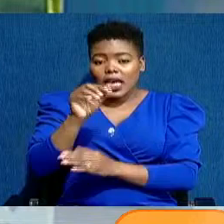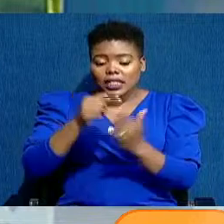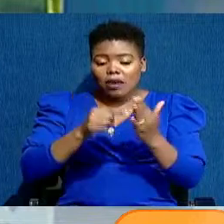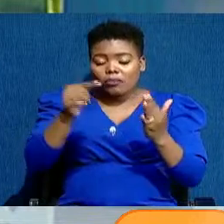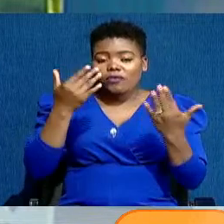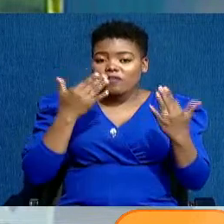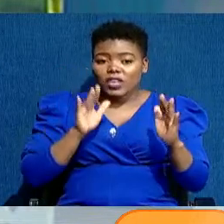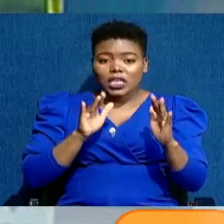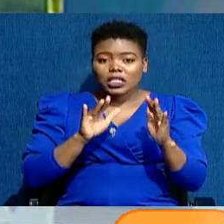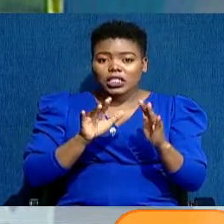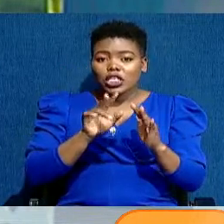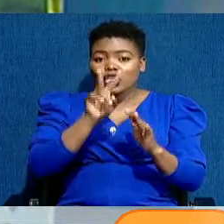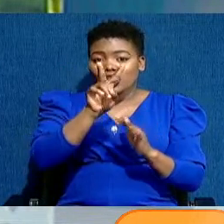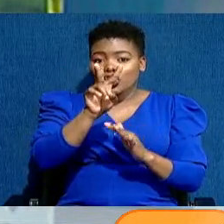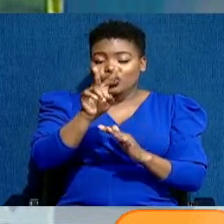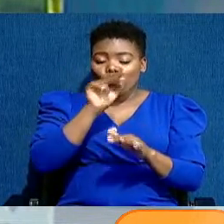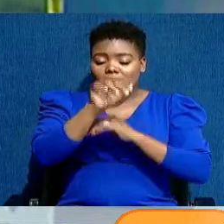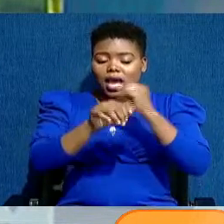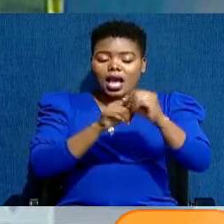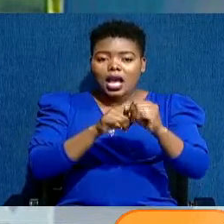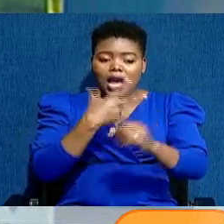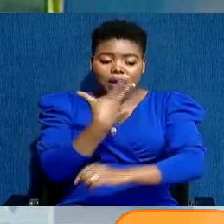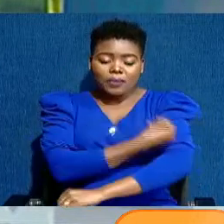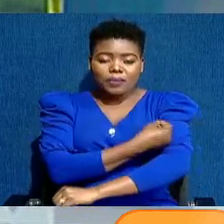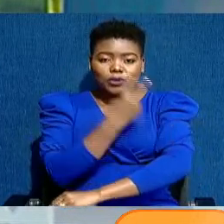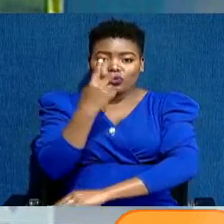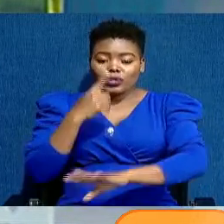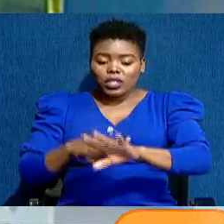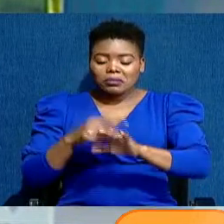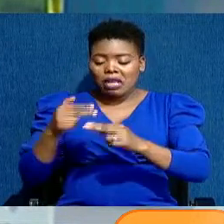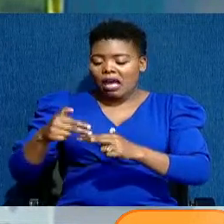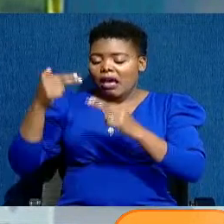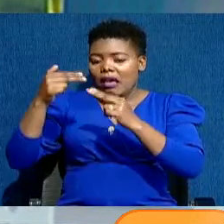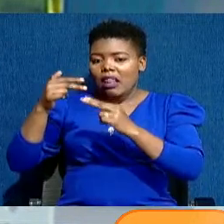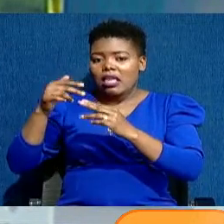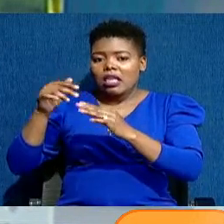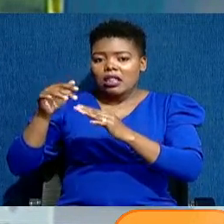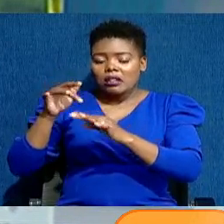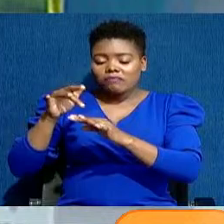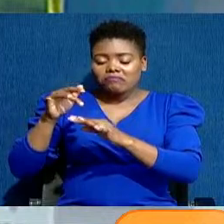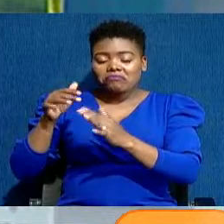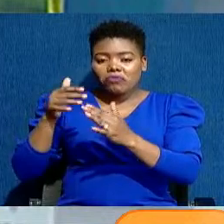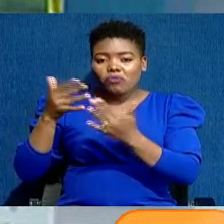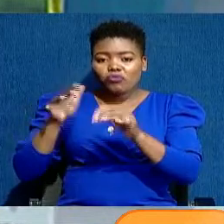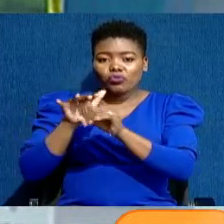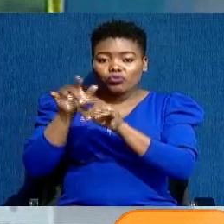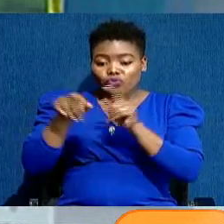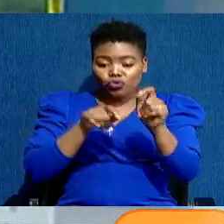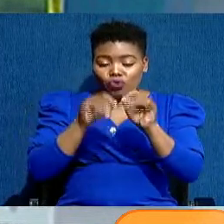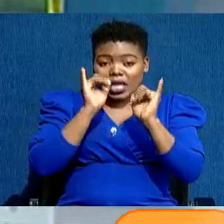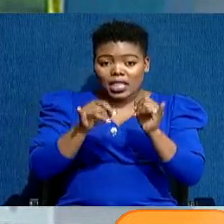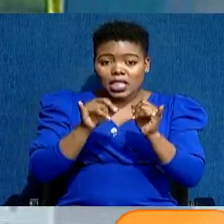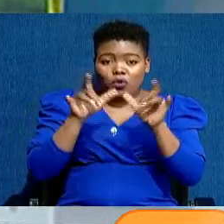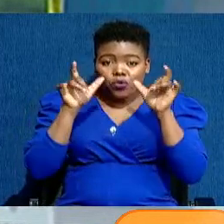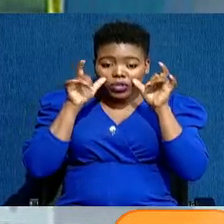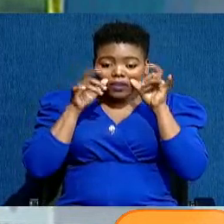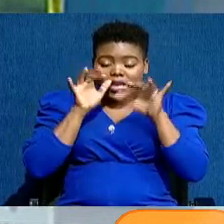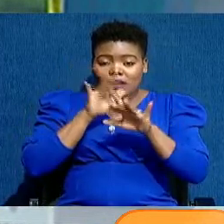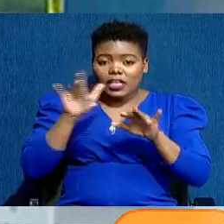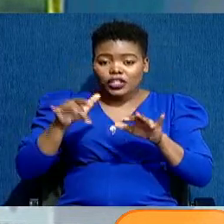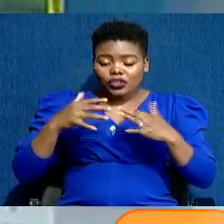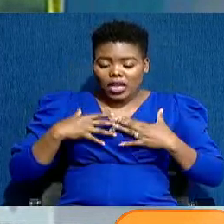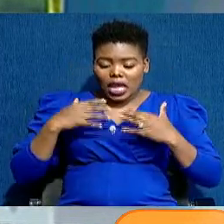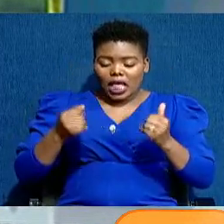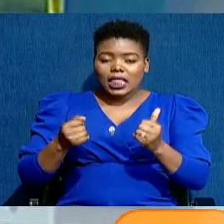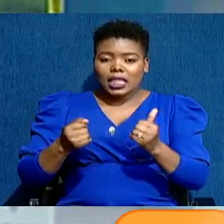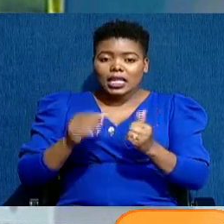approved the twice-a-year jab as a highly effective tool in curbing new infections. Health Cabinet Secretary Aden